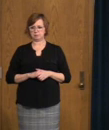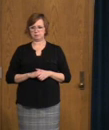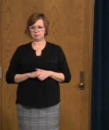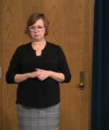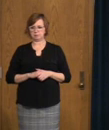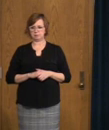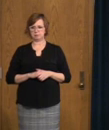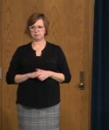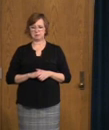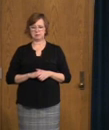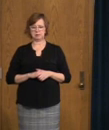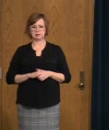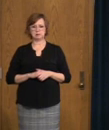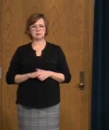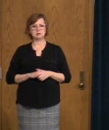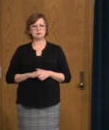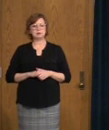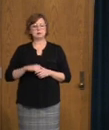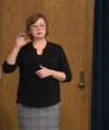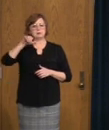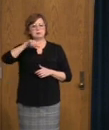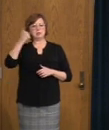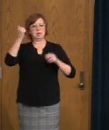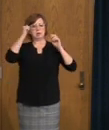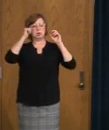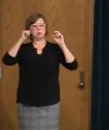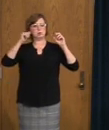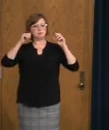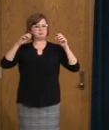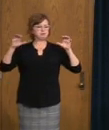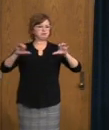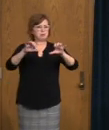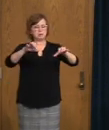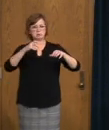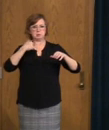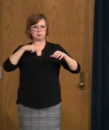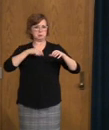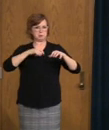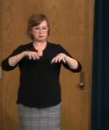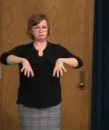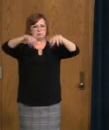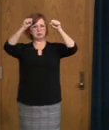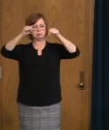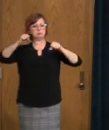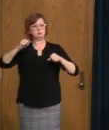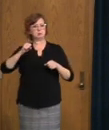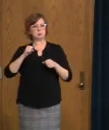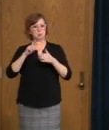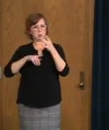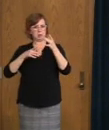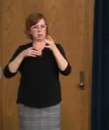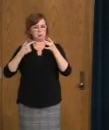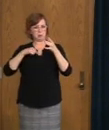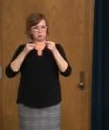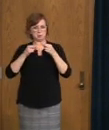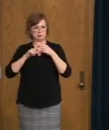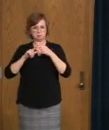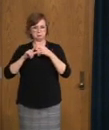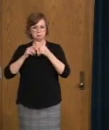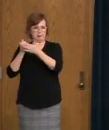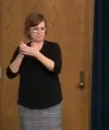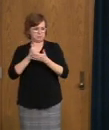Other specific actions that we're taking in response to the ongoing outbreaks that we're seeing across the province, we have